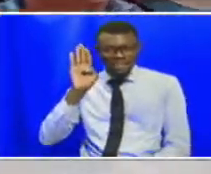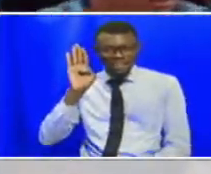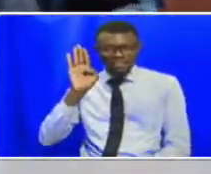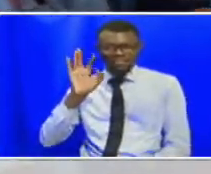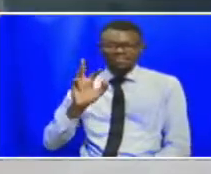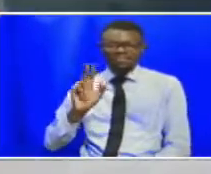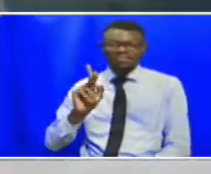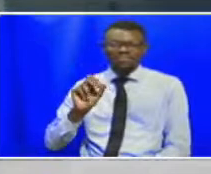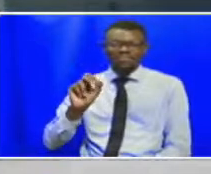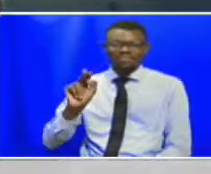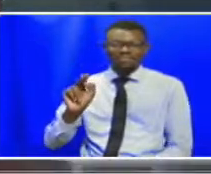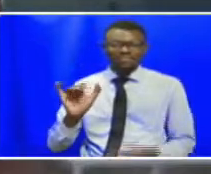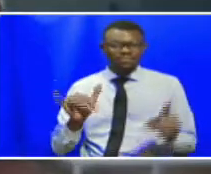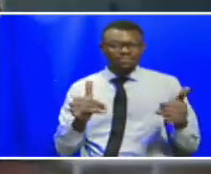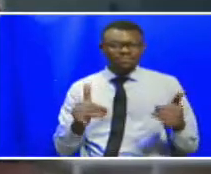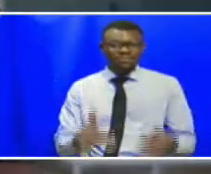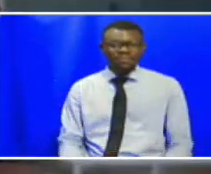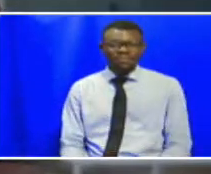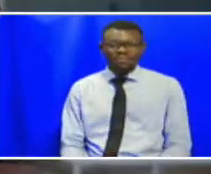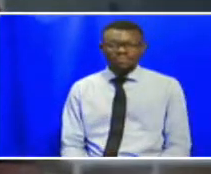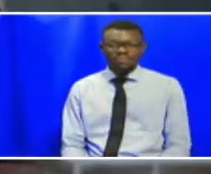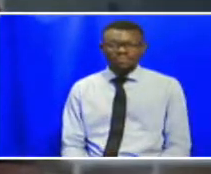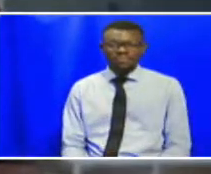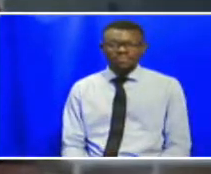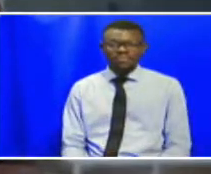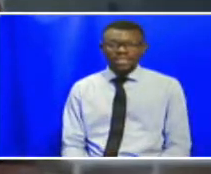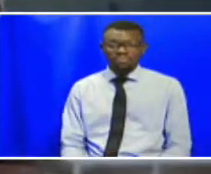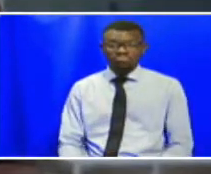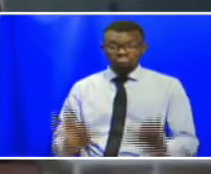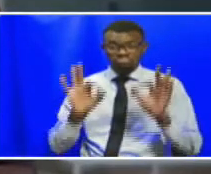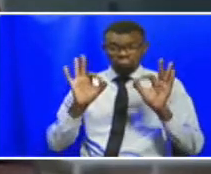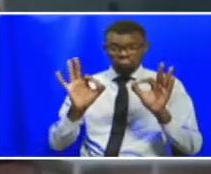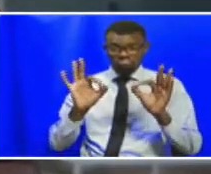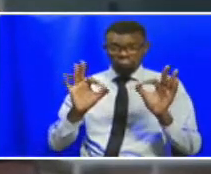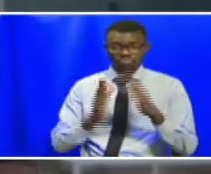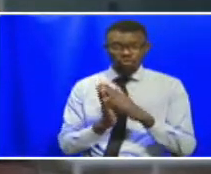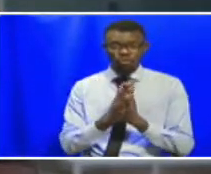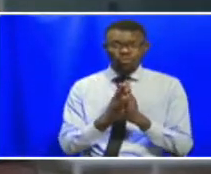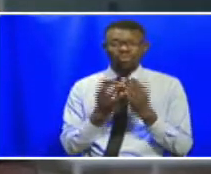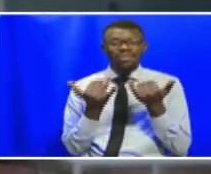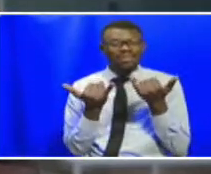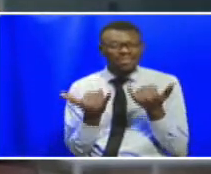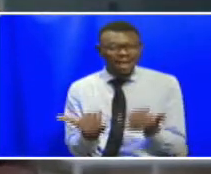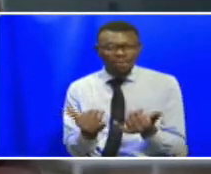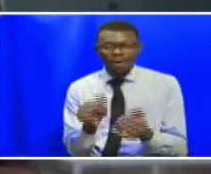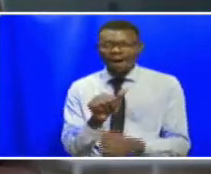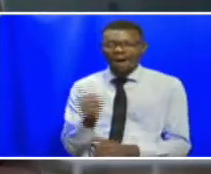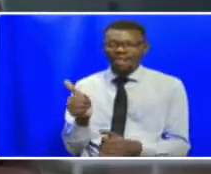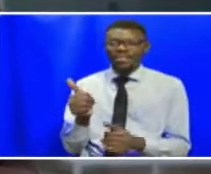News. Right, great report there by Beldin Waliaula. Want us to take another break, but before that, let's